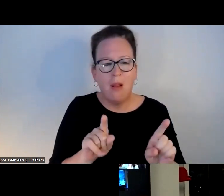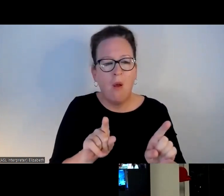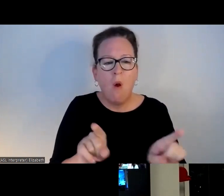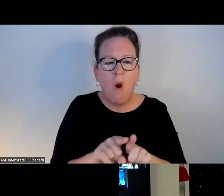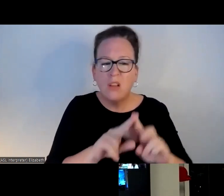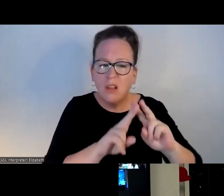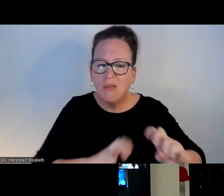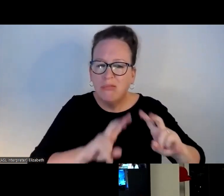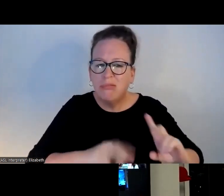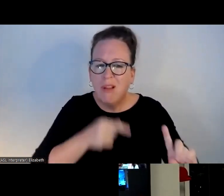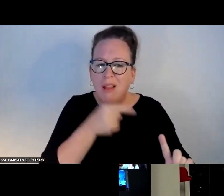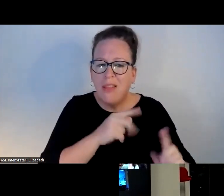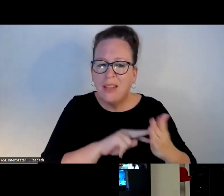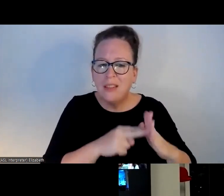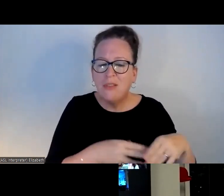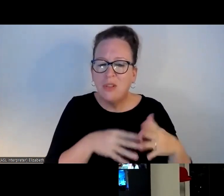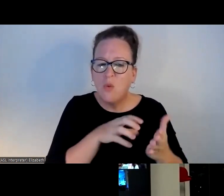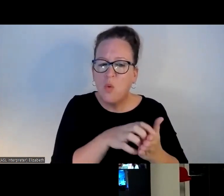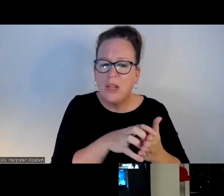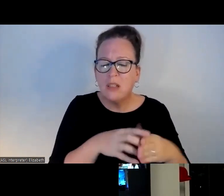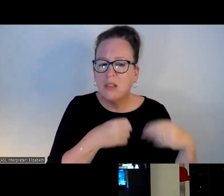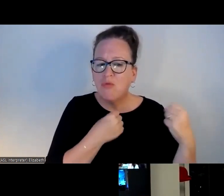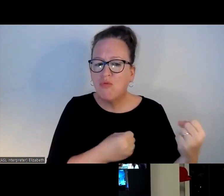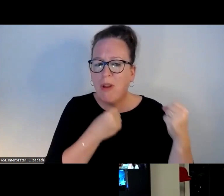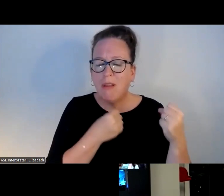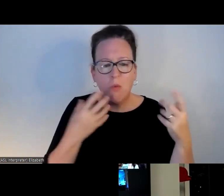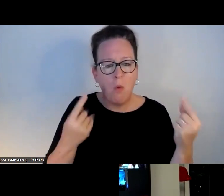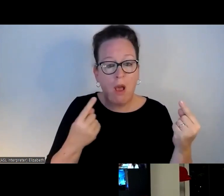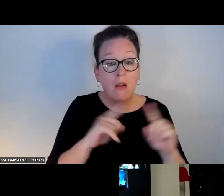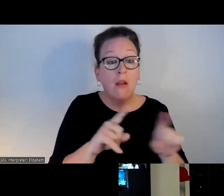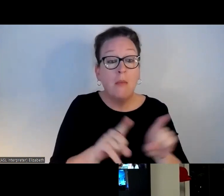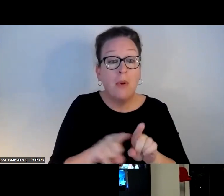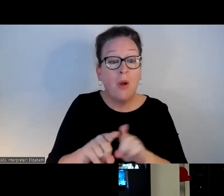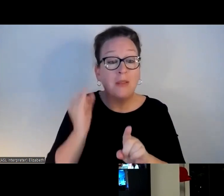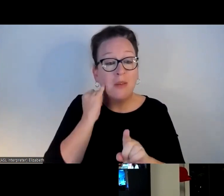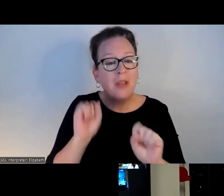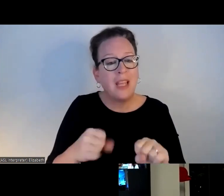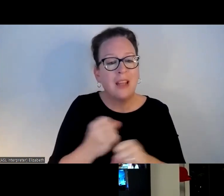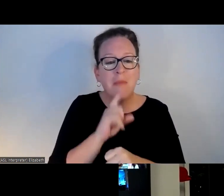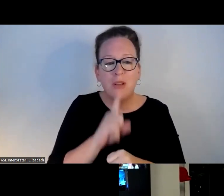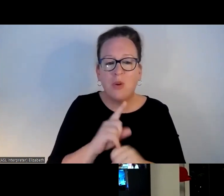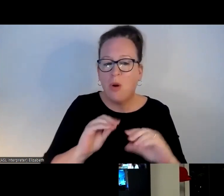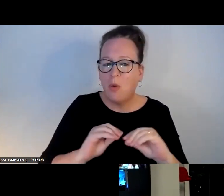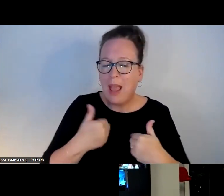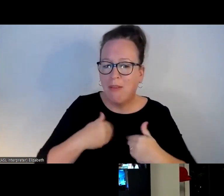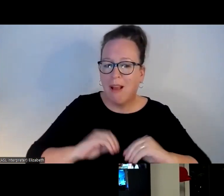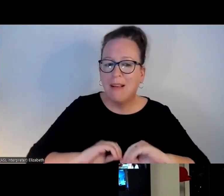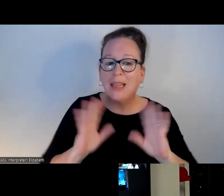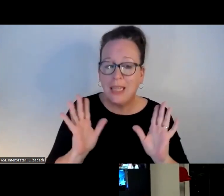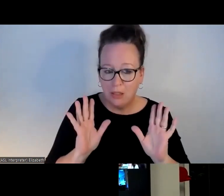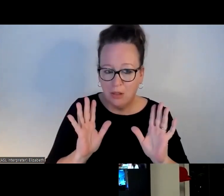the strengths, but can we at the same time also maybe make a much more clear and accessible process